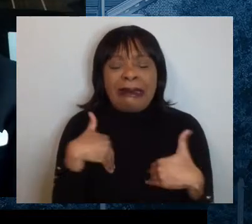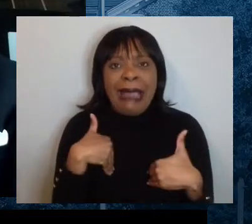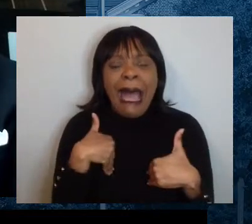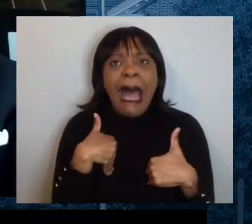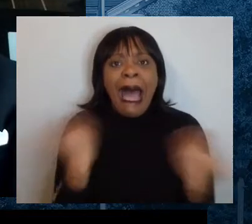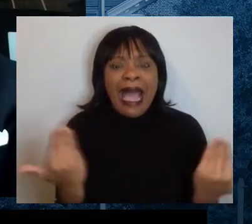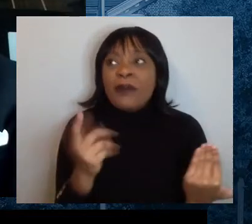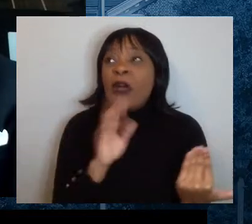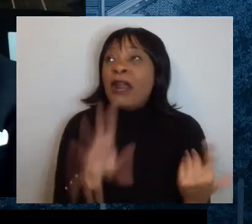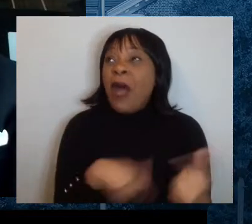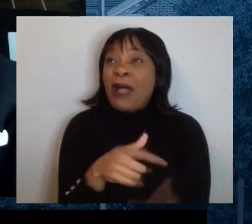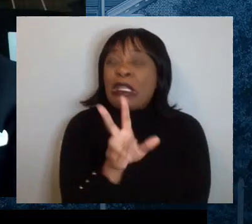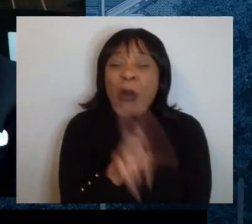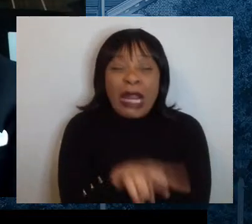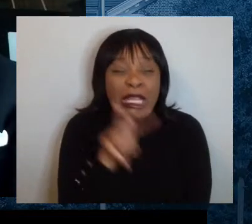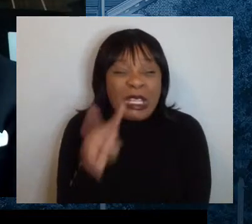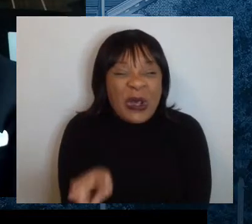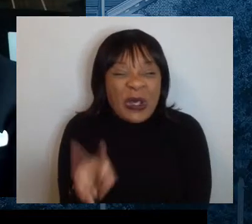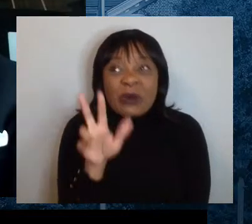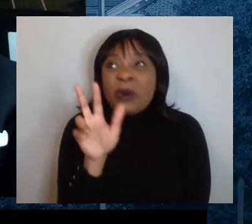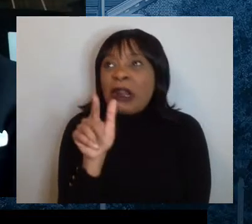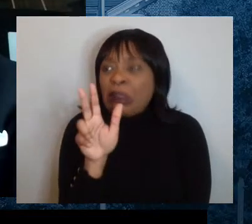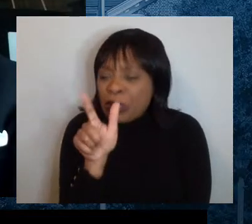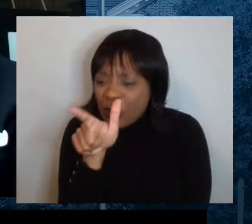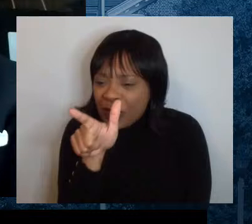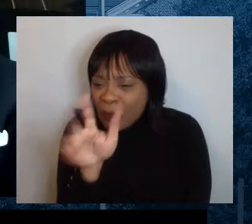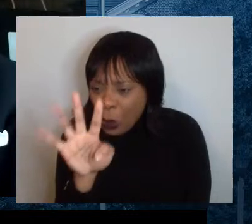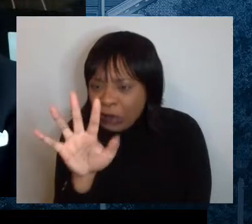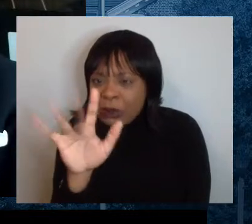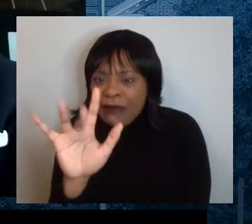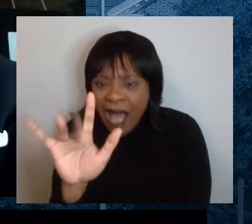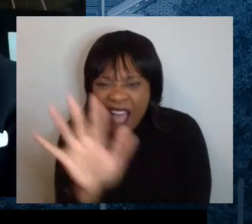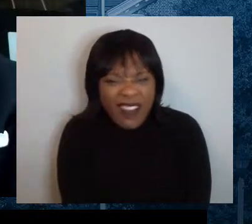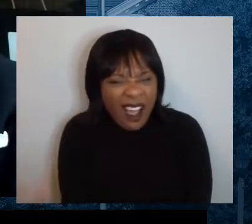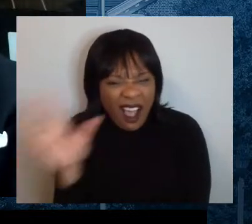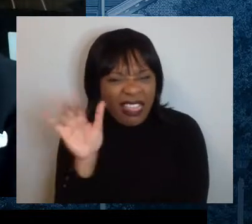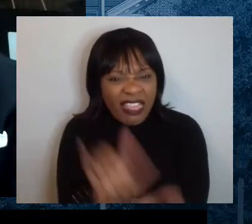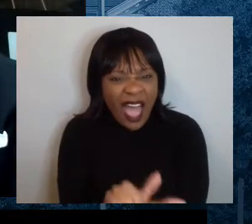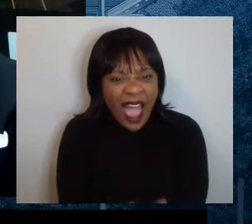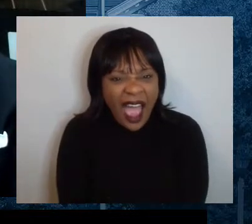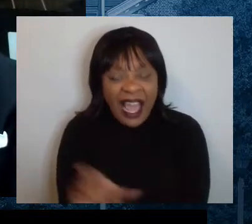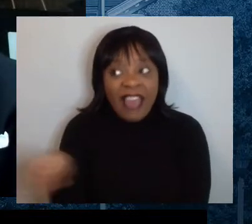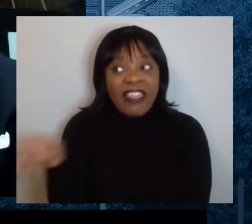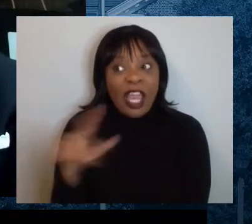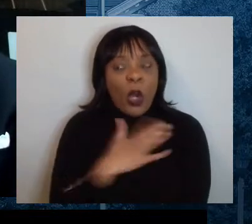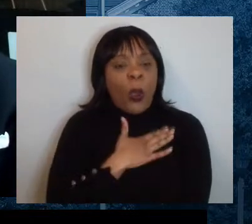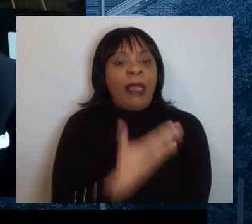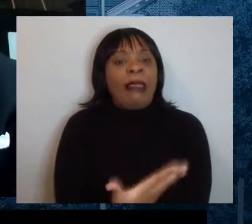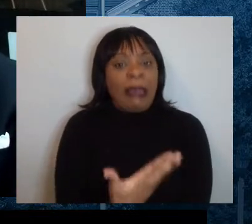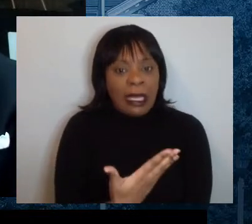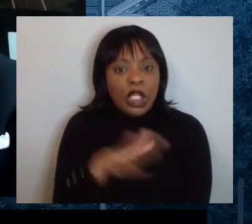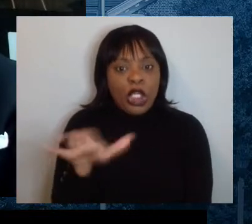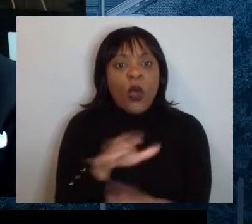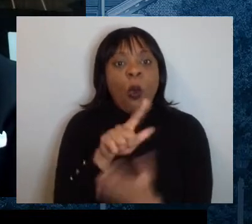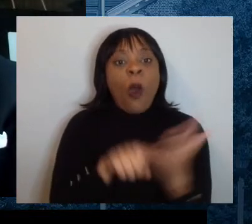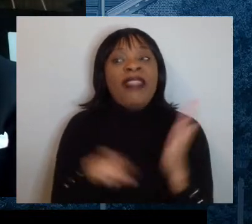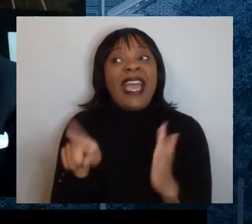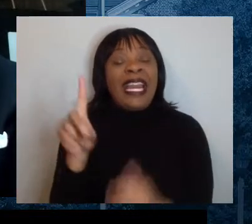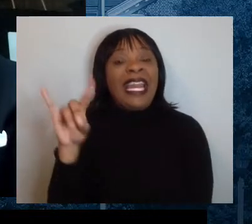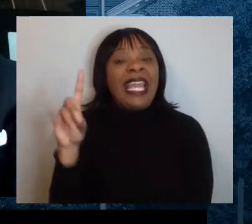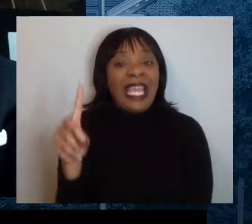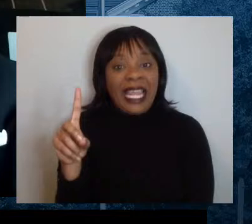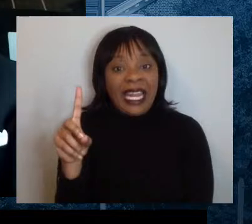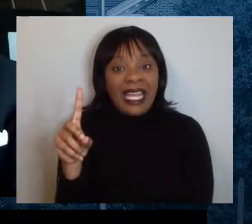22, 23, 24, 25, and their willingness to do what they did, to be deployed